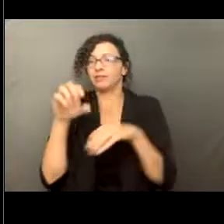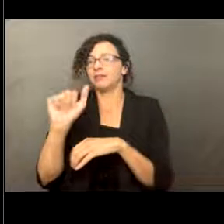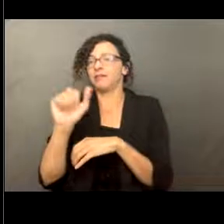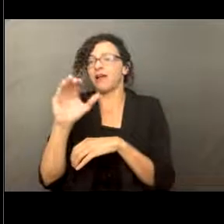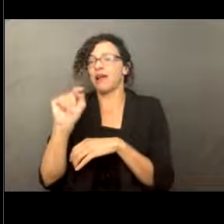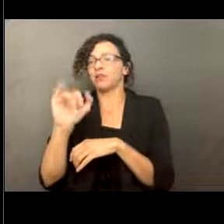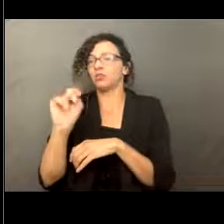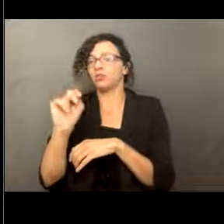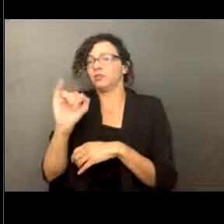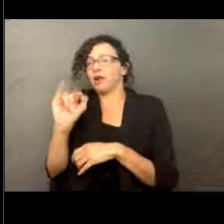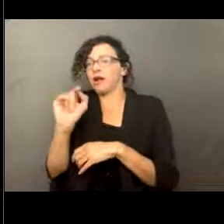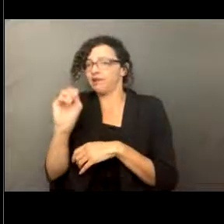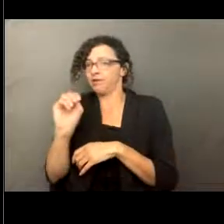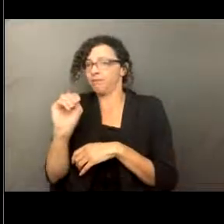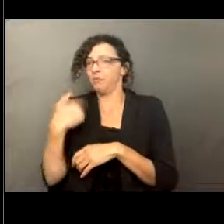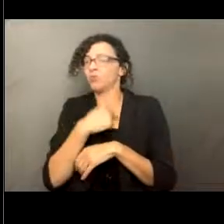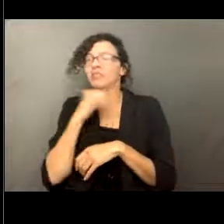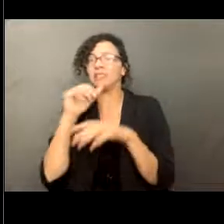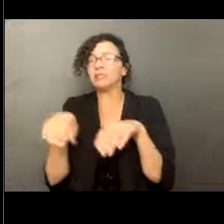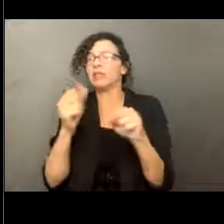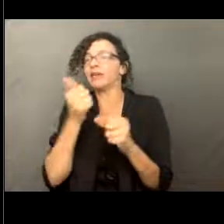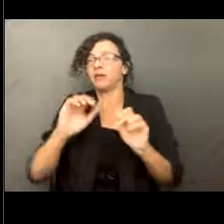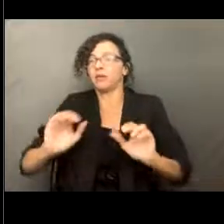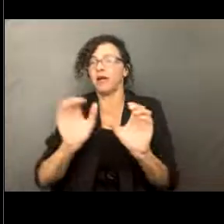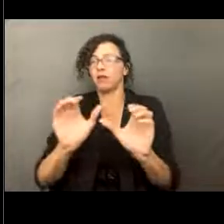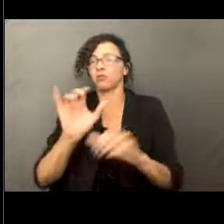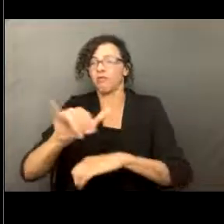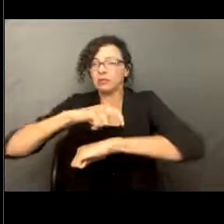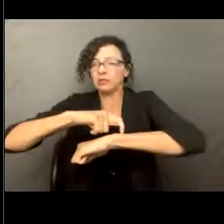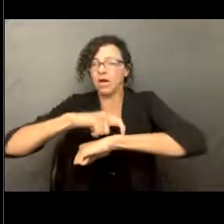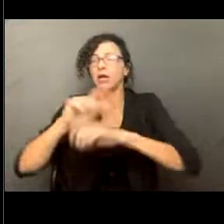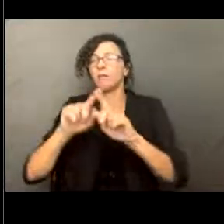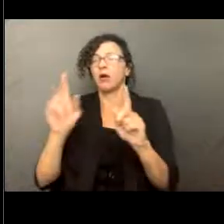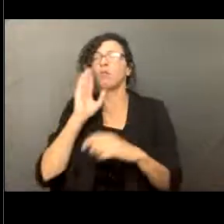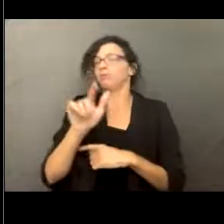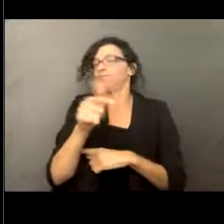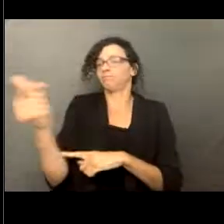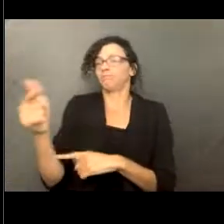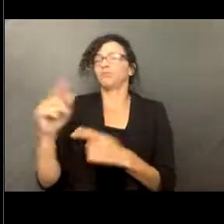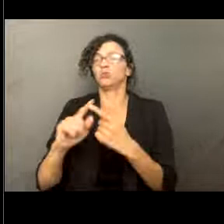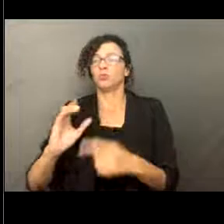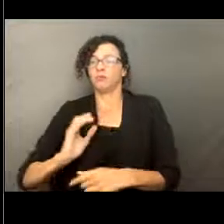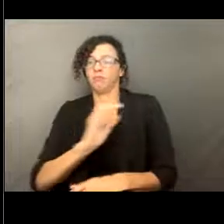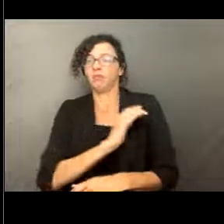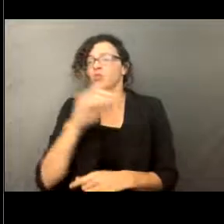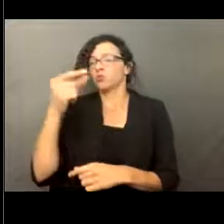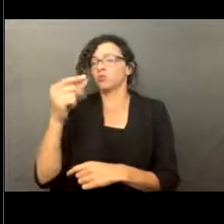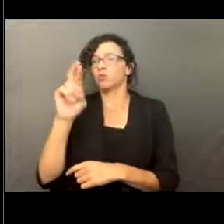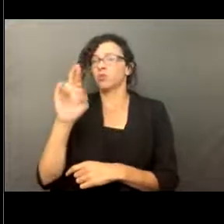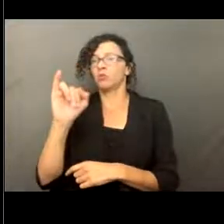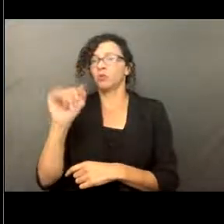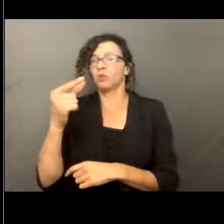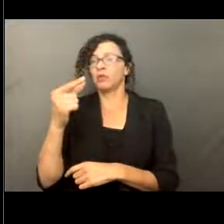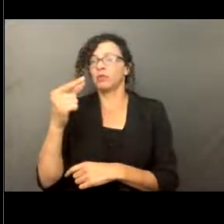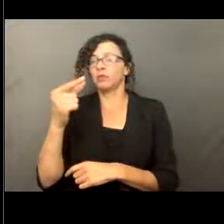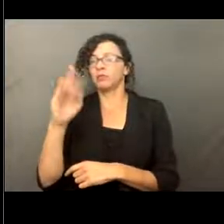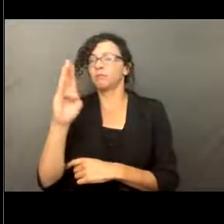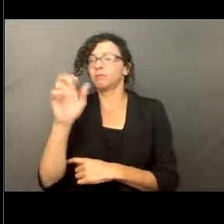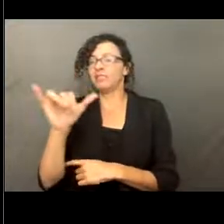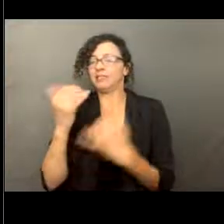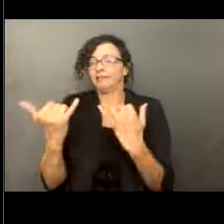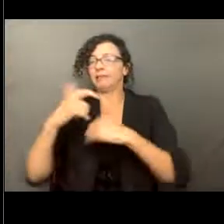we did not take action at that time, but I will turn this over to Commissioner Grisby at this time. Thank you, Madam